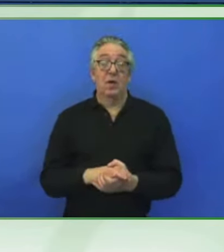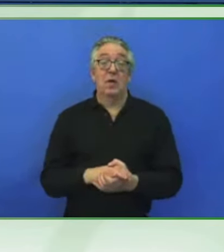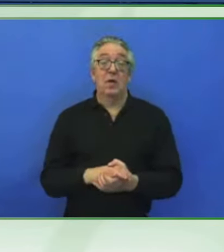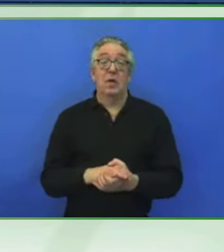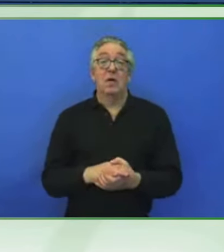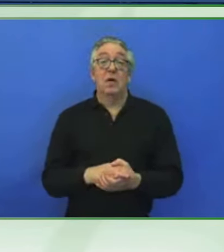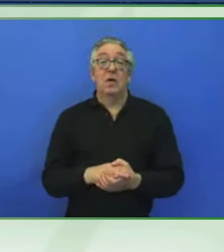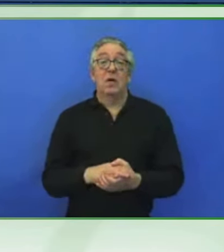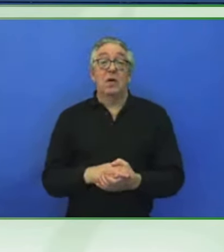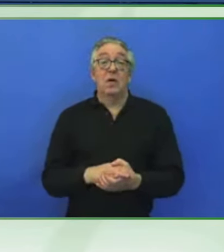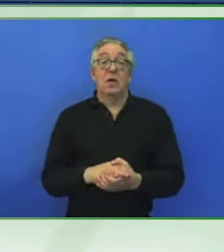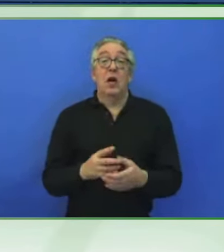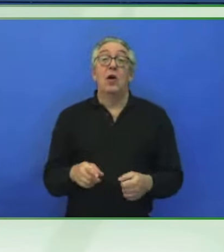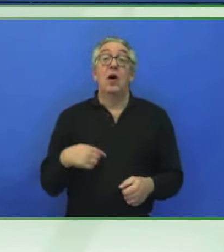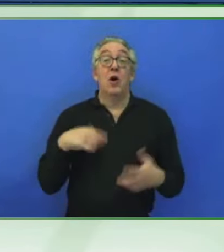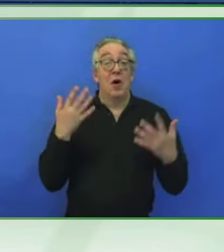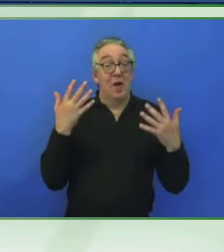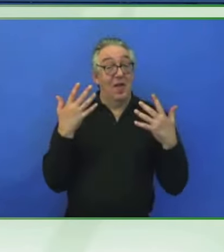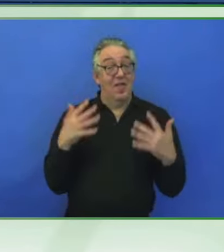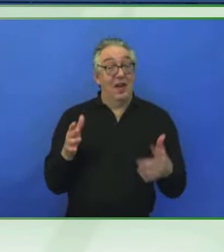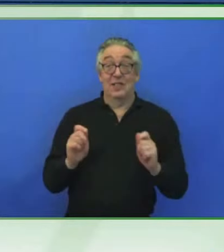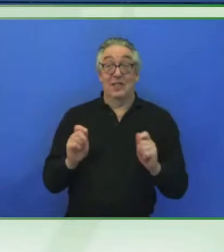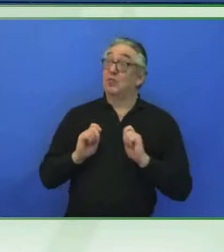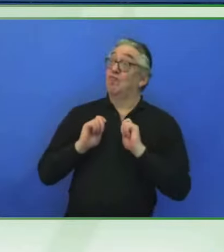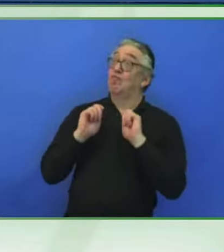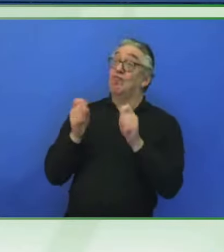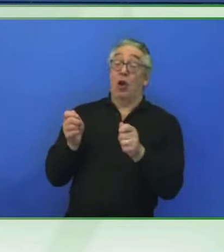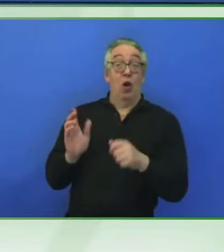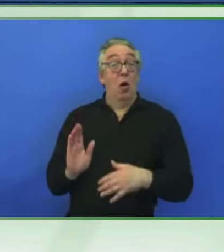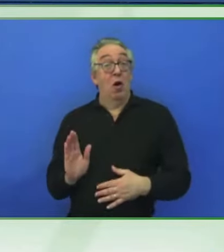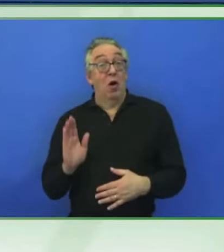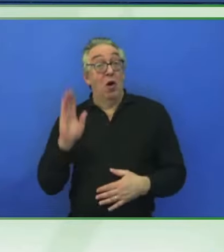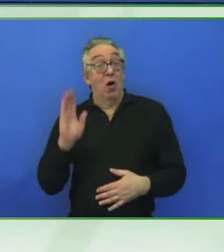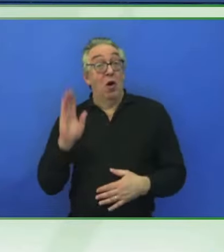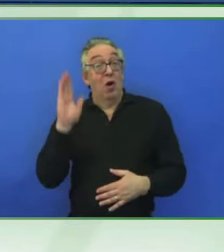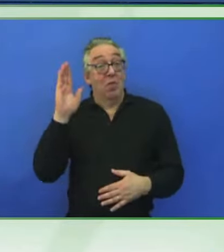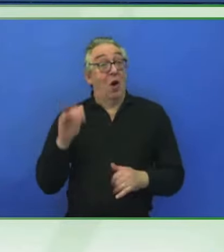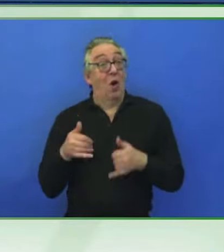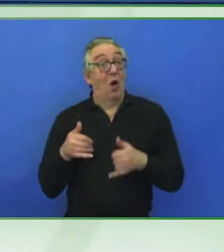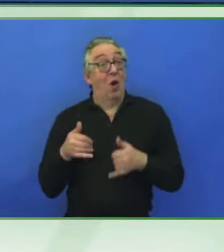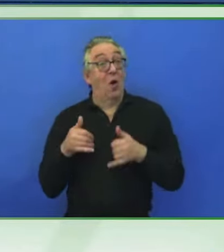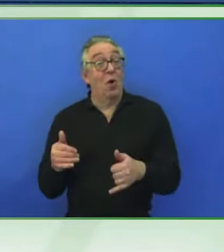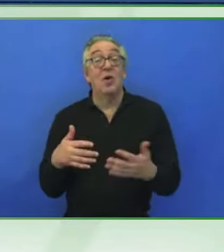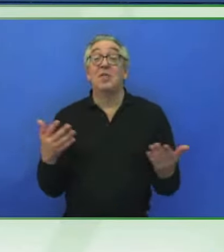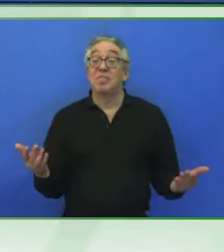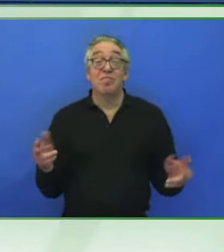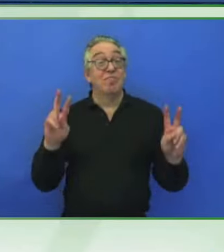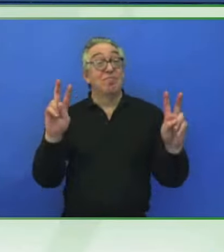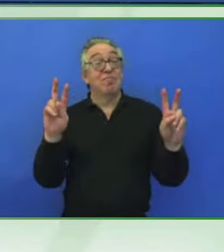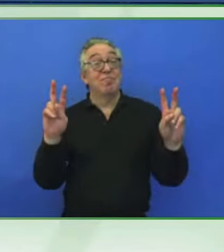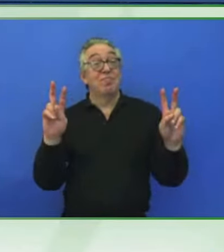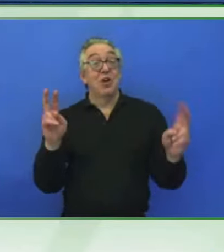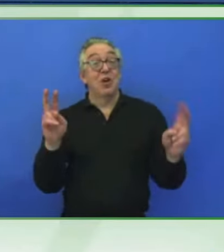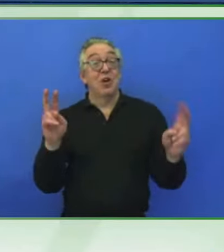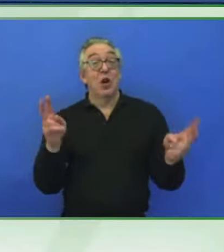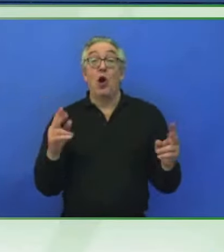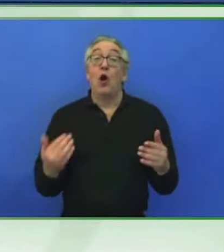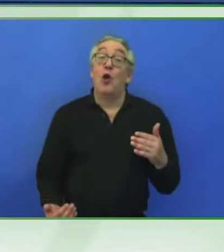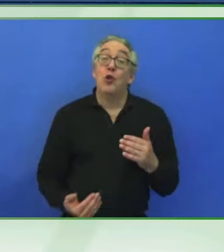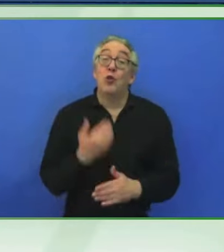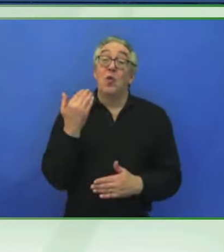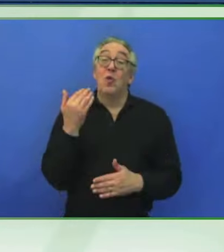that has been awarded. It's about the accessible design of the new Barcelona metro trains. A